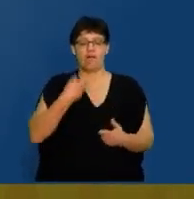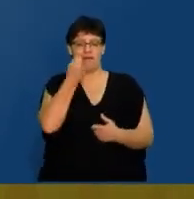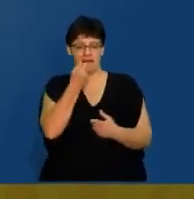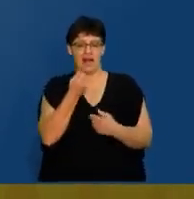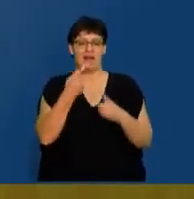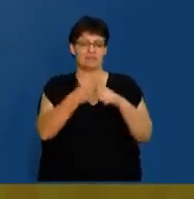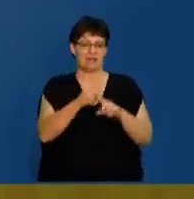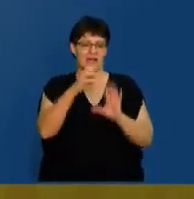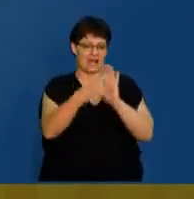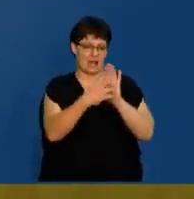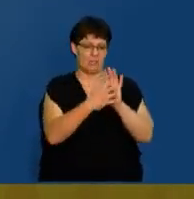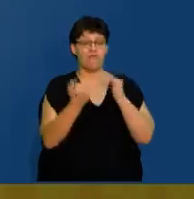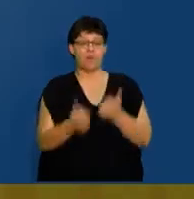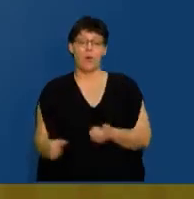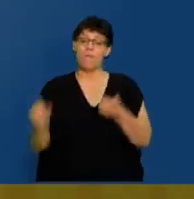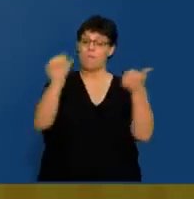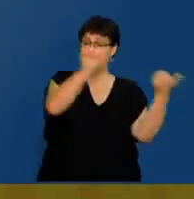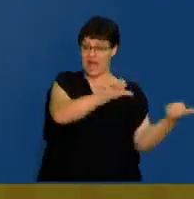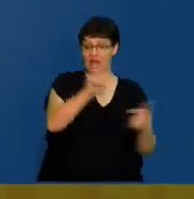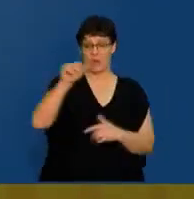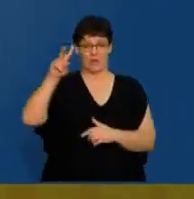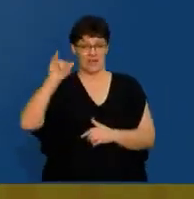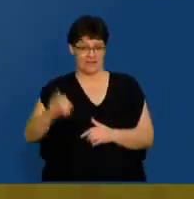segment. For now, I'm going to hand you over to Looney.